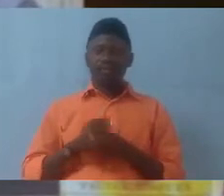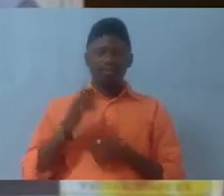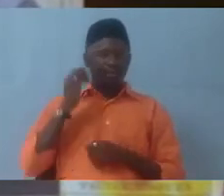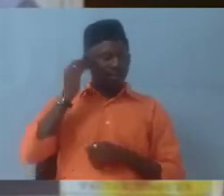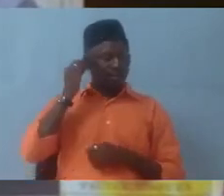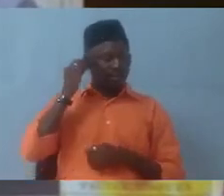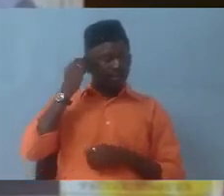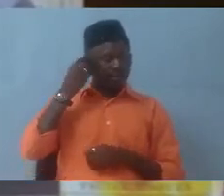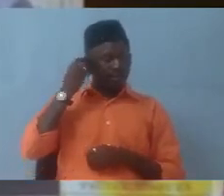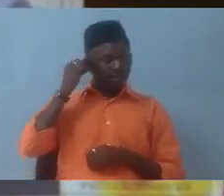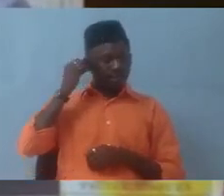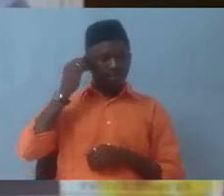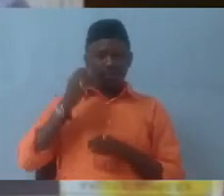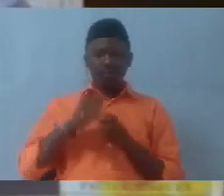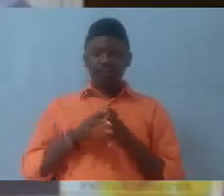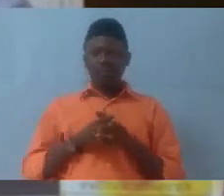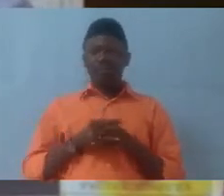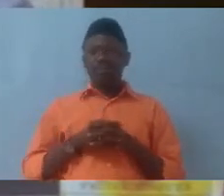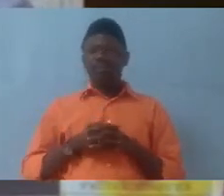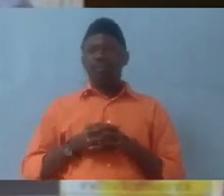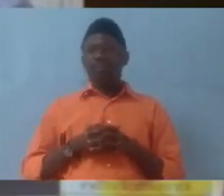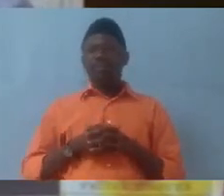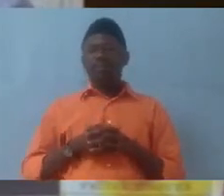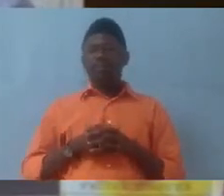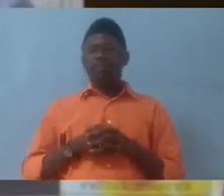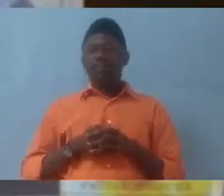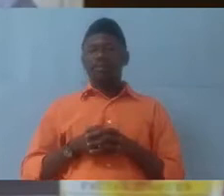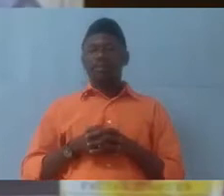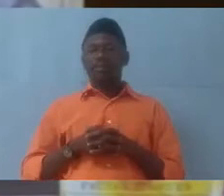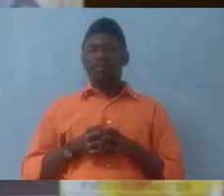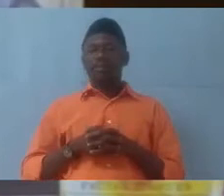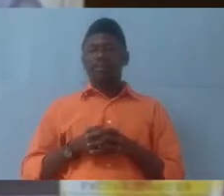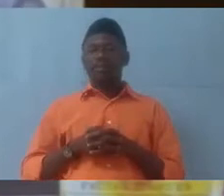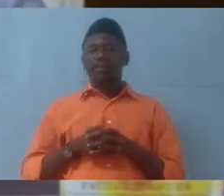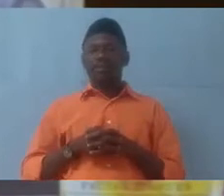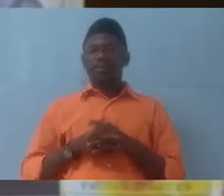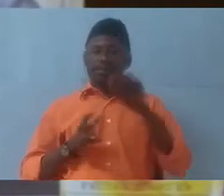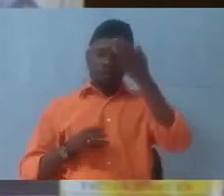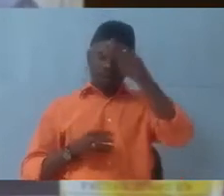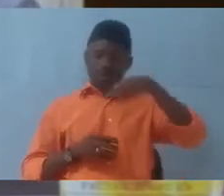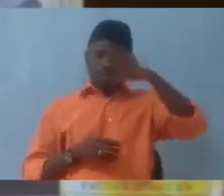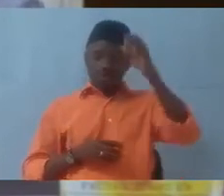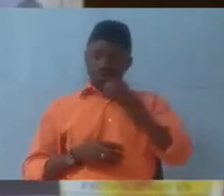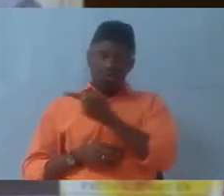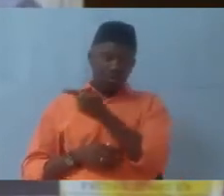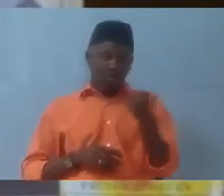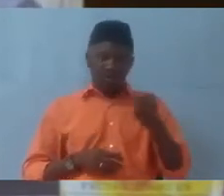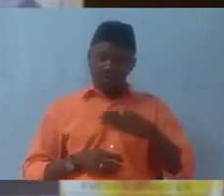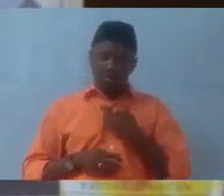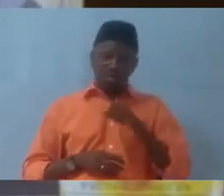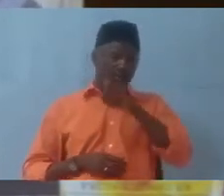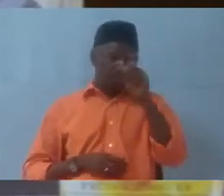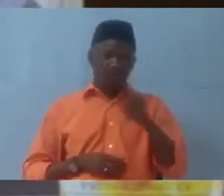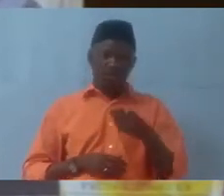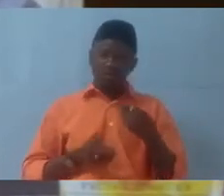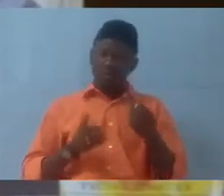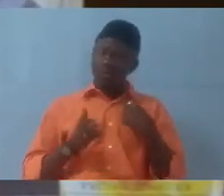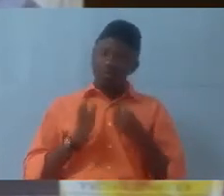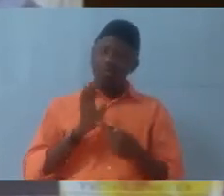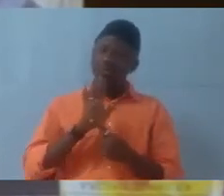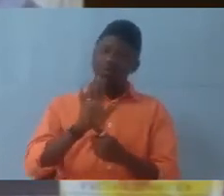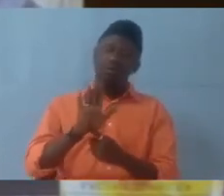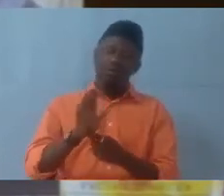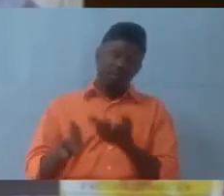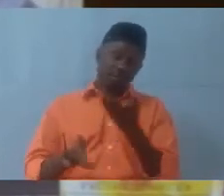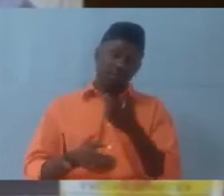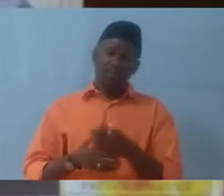won doxalini nguur gi jamono bobu doy war la. Commissioners, if you have any questions, please indicate. Commissioner Kai, you